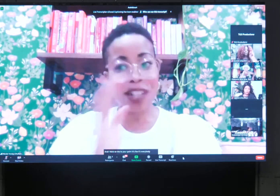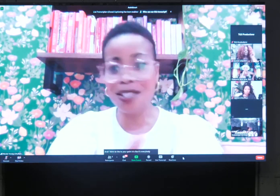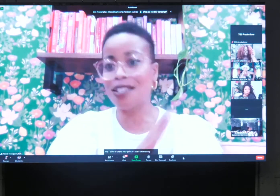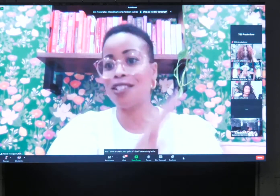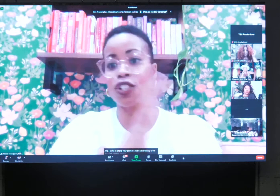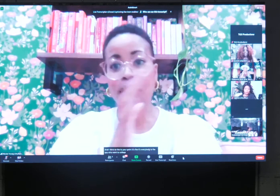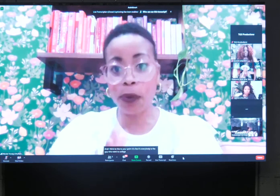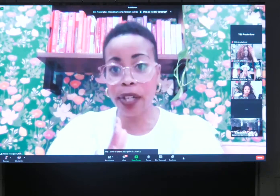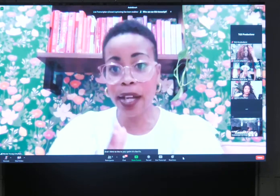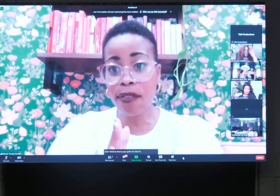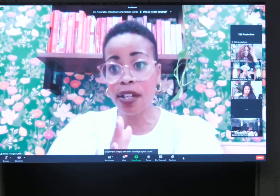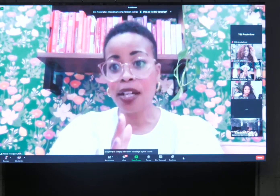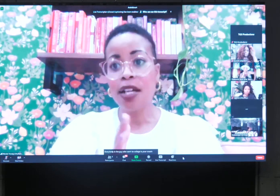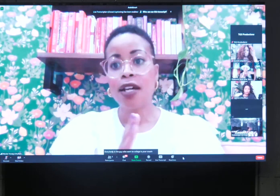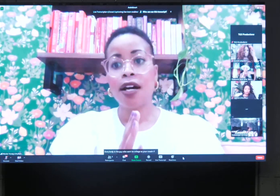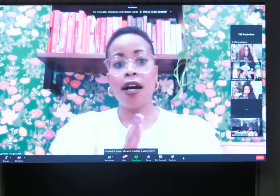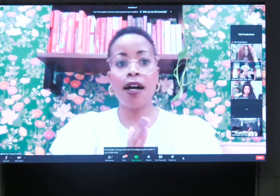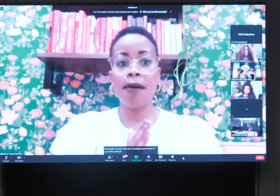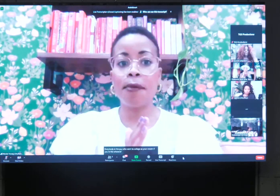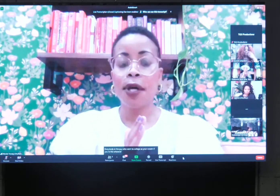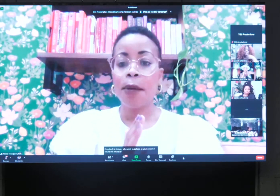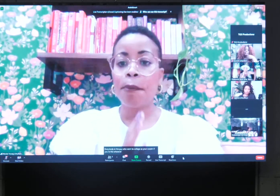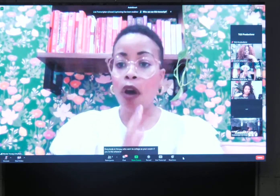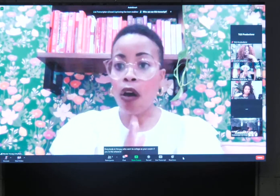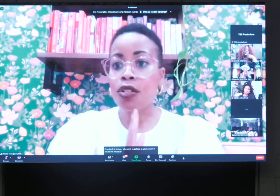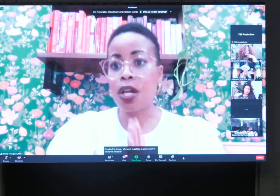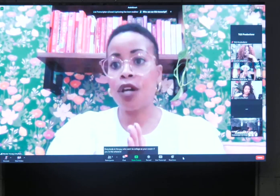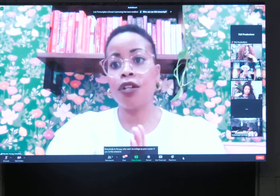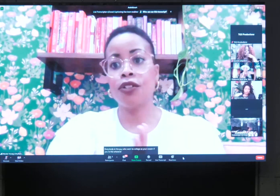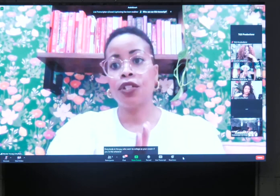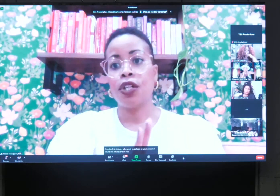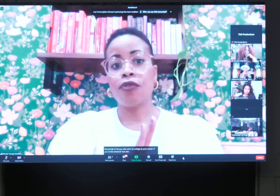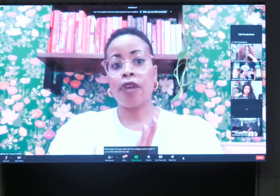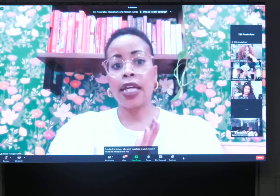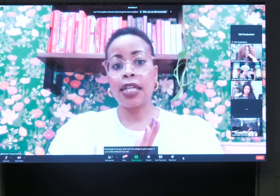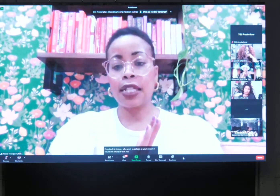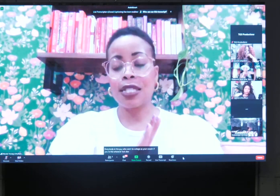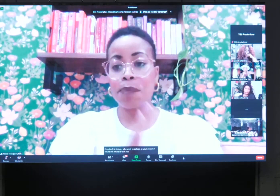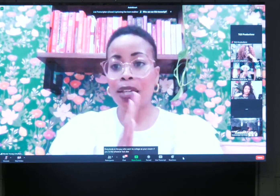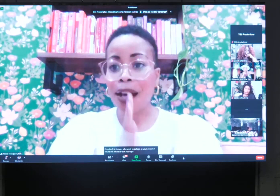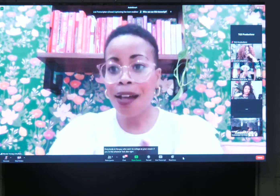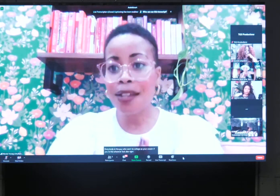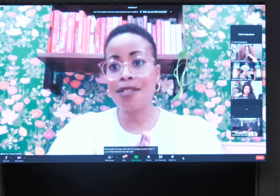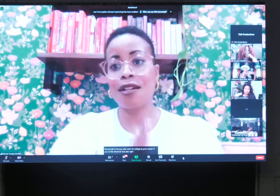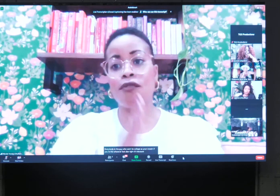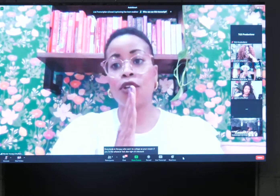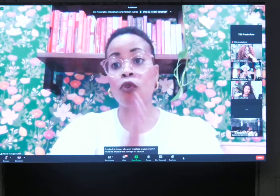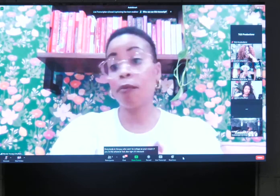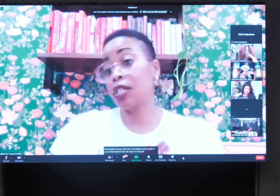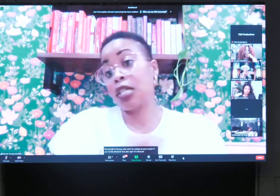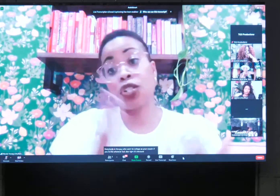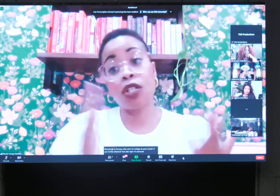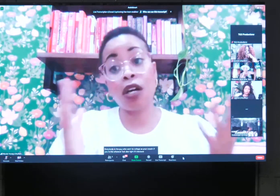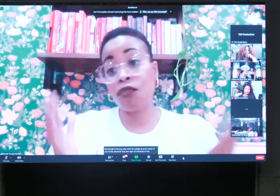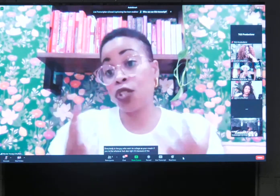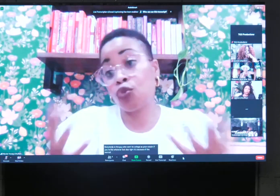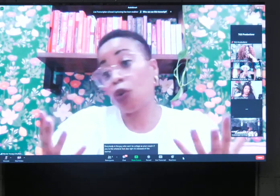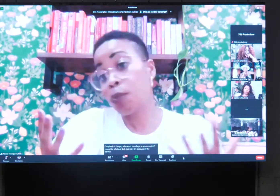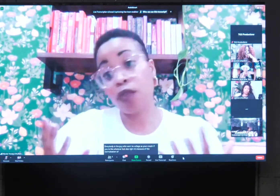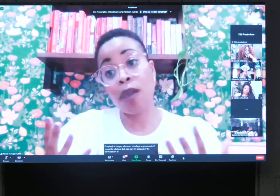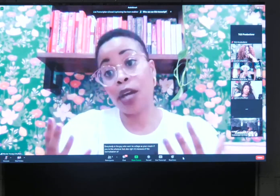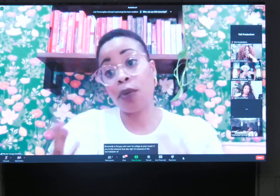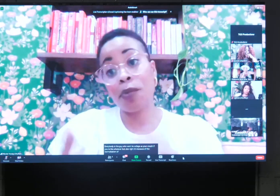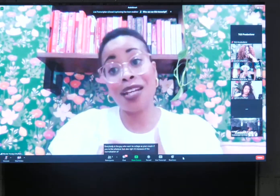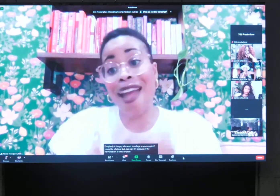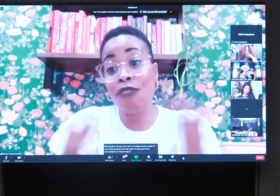is your cousin, is your like whatever. But also, right, it's because of the normalization of these tropes